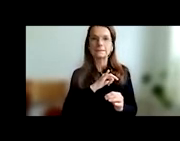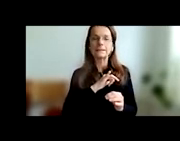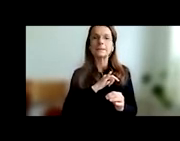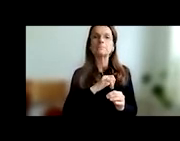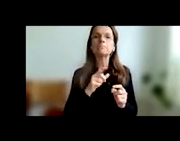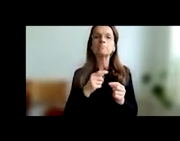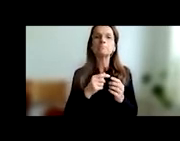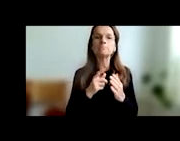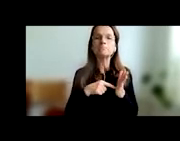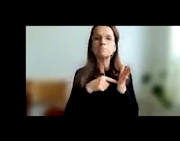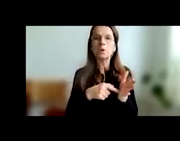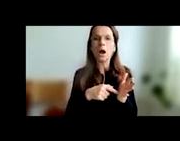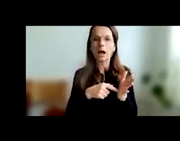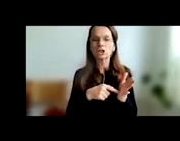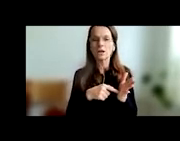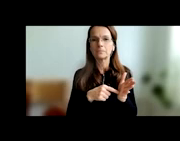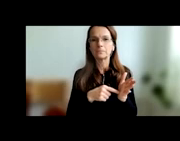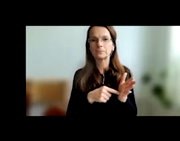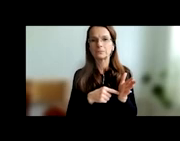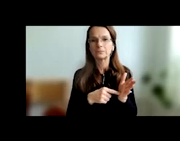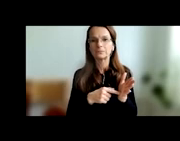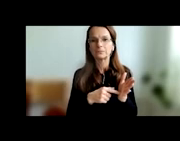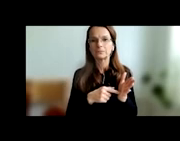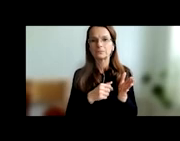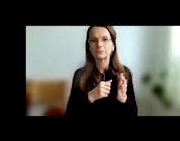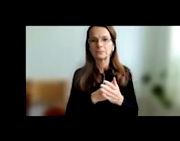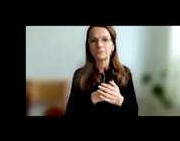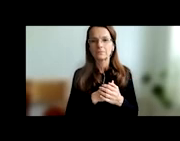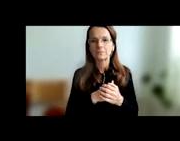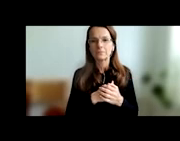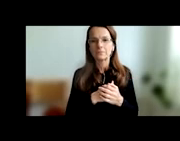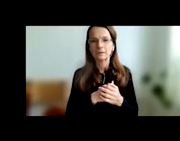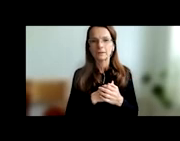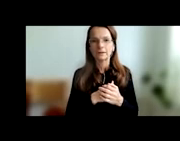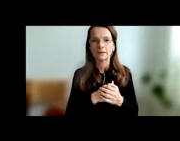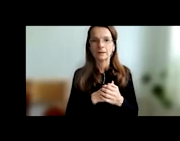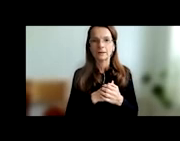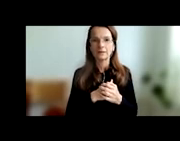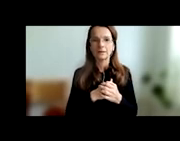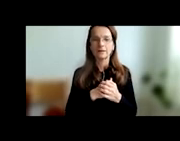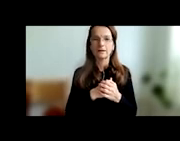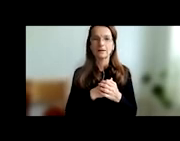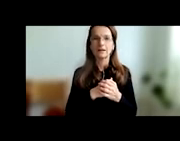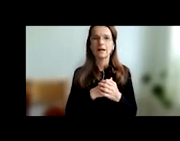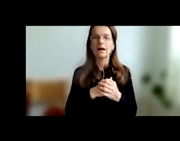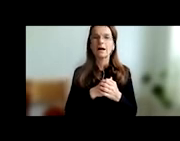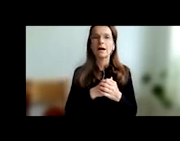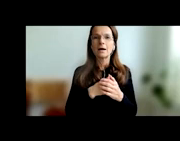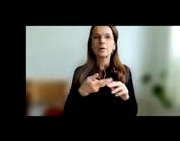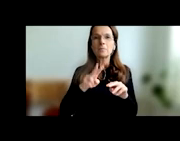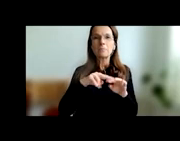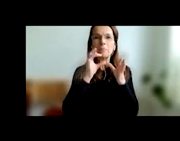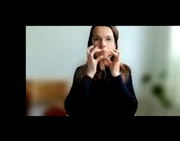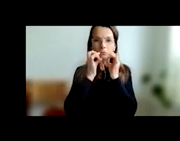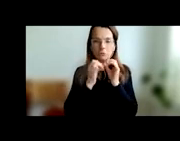detailed information is available also by Sedefob, and it kaže da bolso